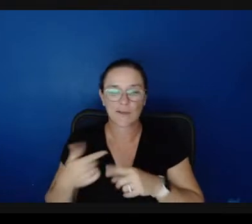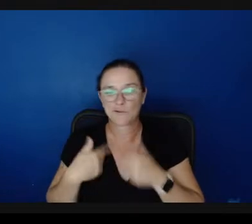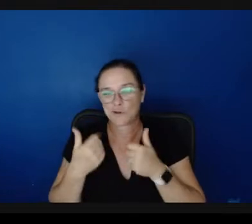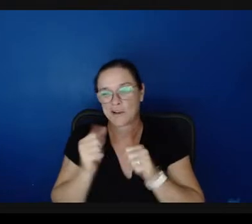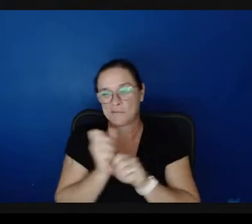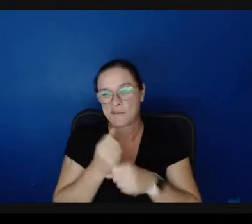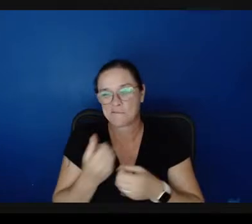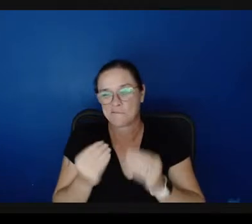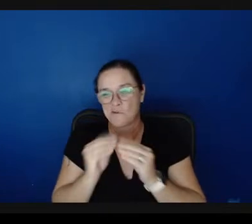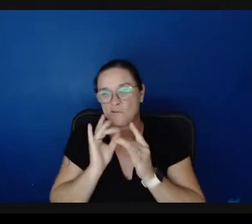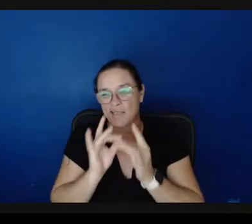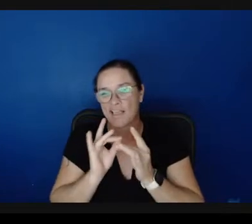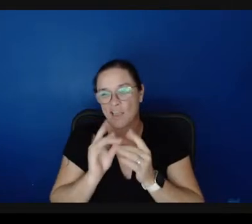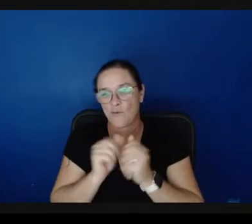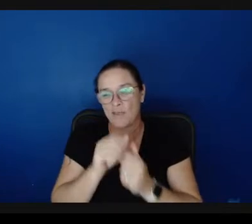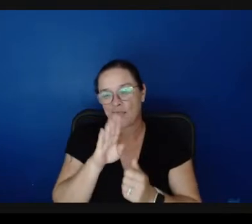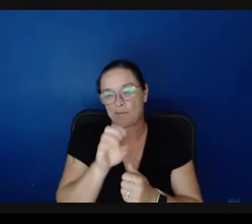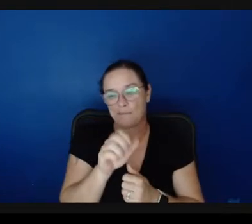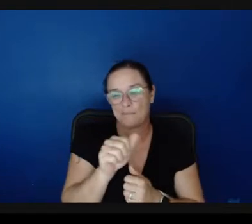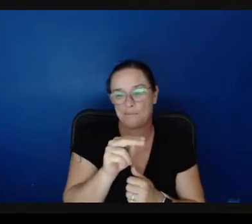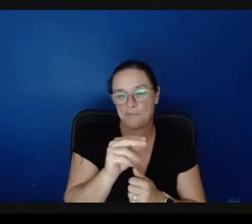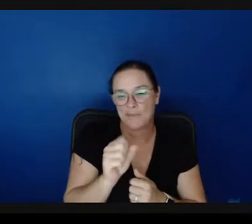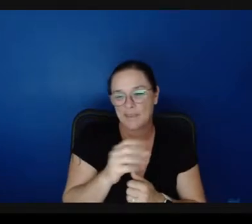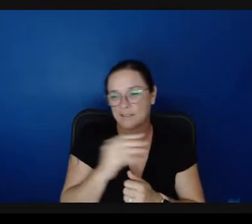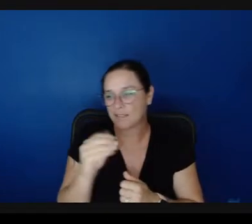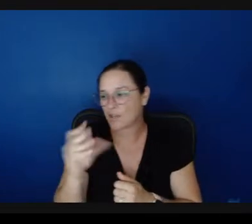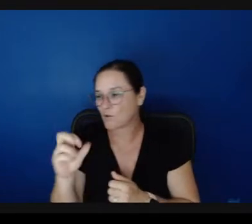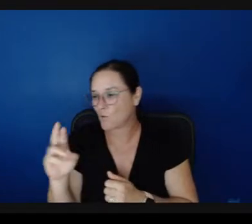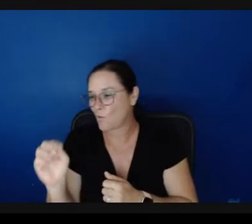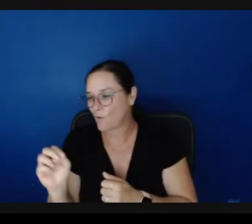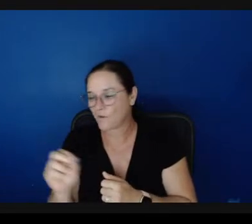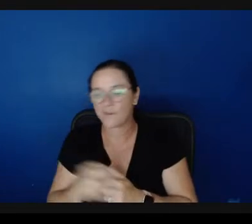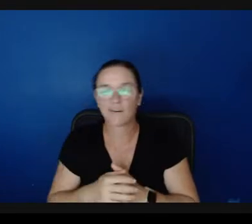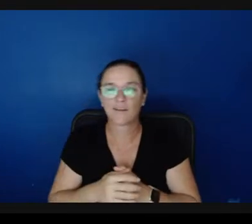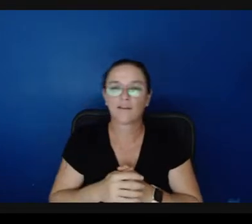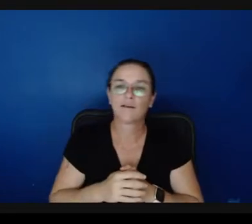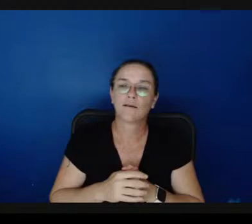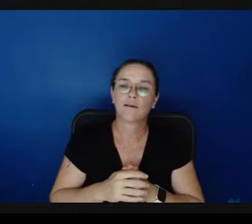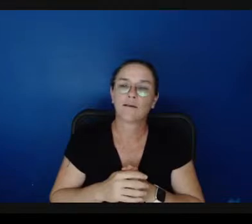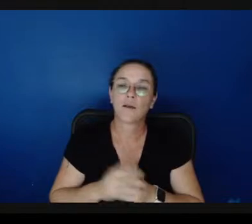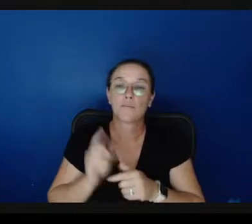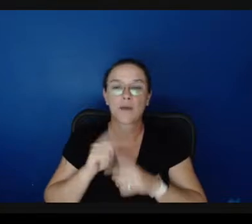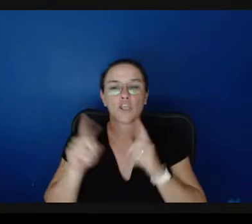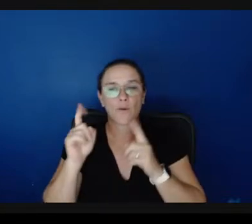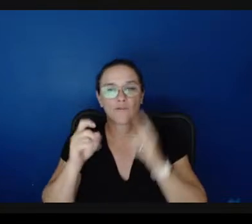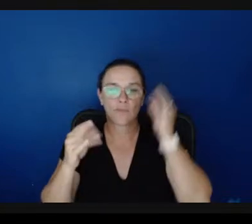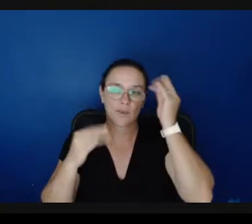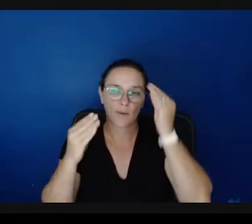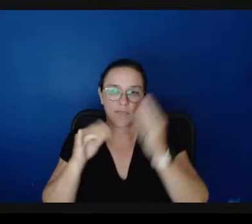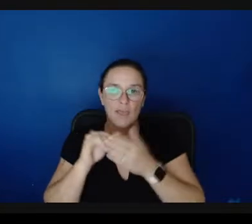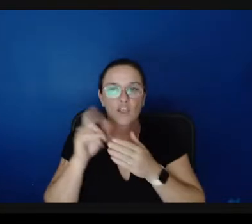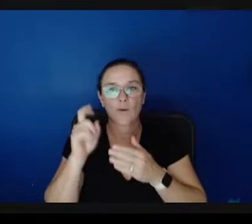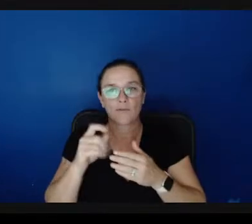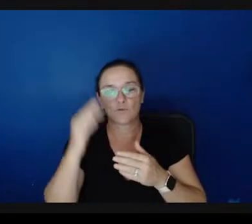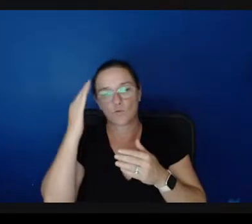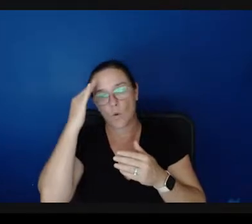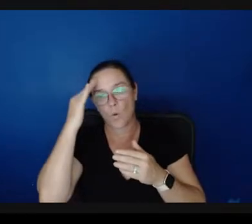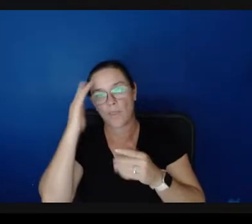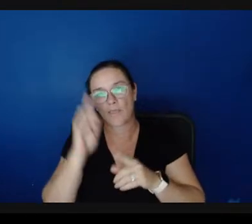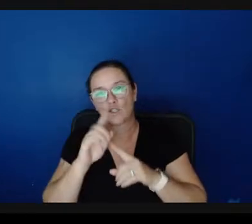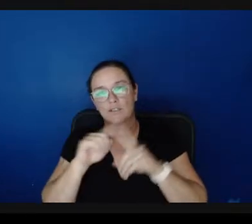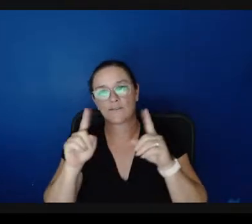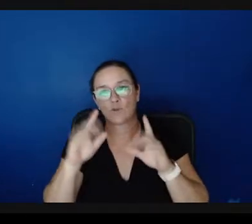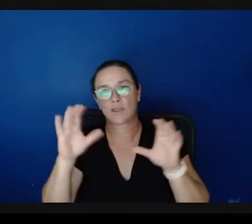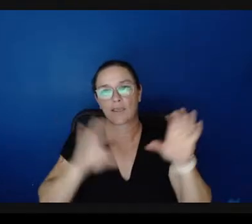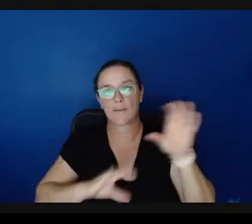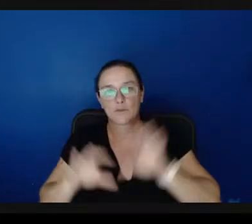here. And so that's what you have to account for, is you have to still allow for this difference in chemistry to exist